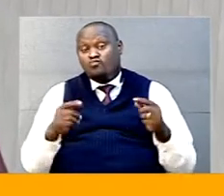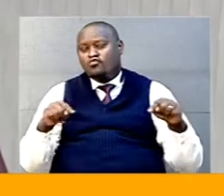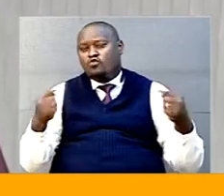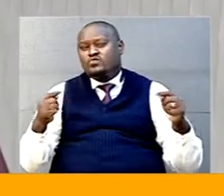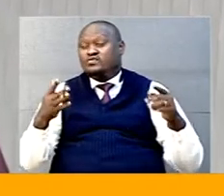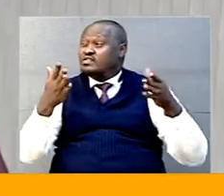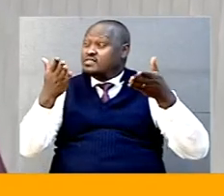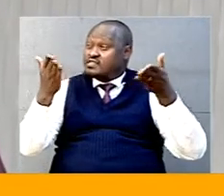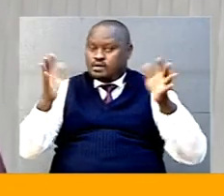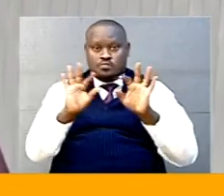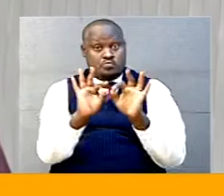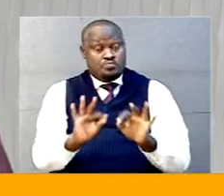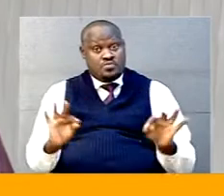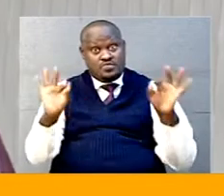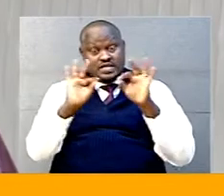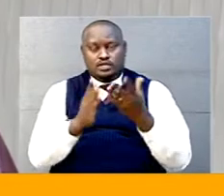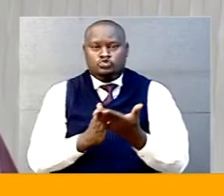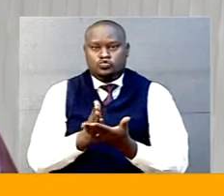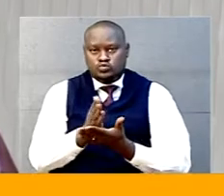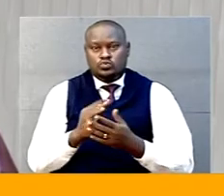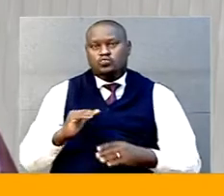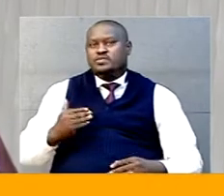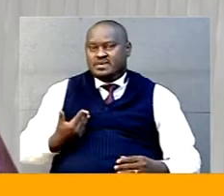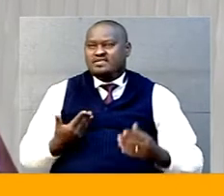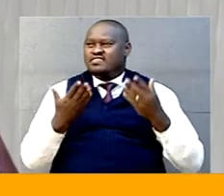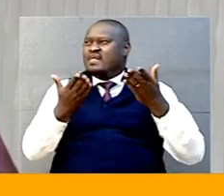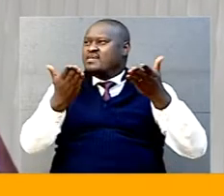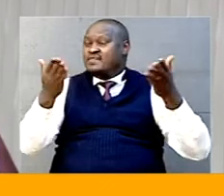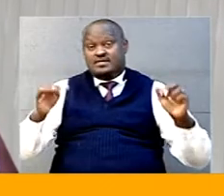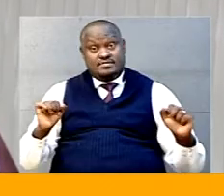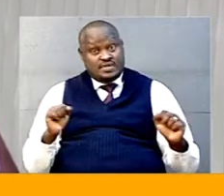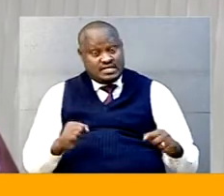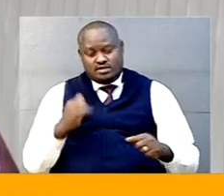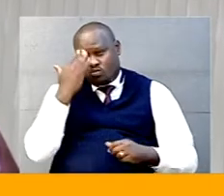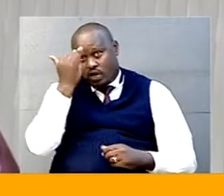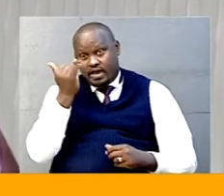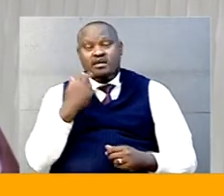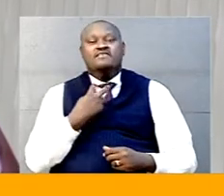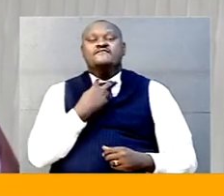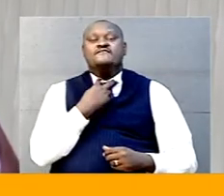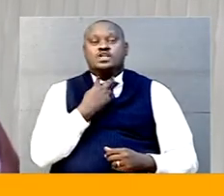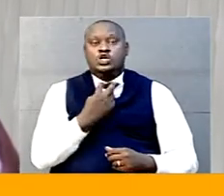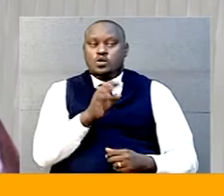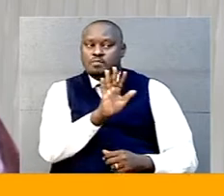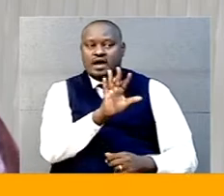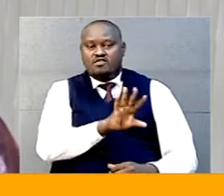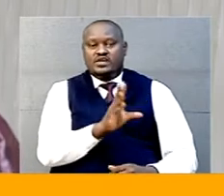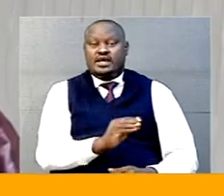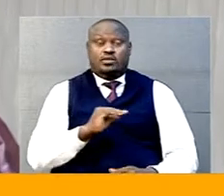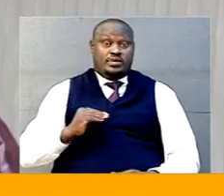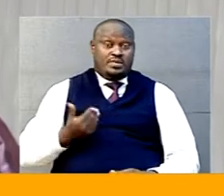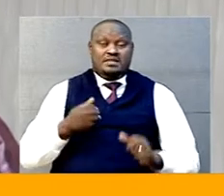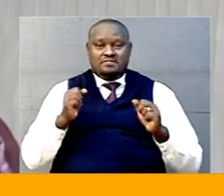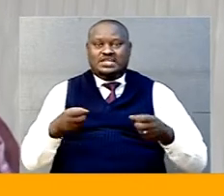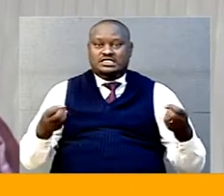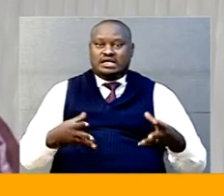areas that we need to be visible and to ensure that the voice of the African women is visible